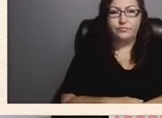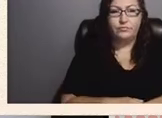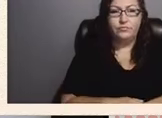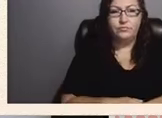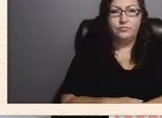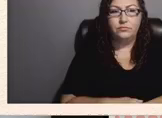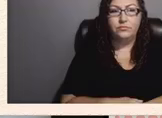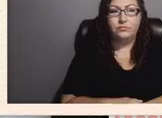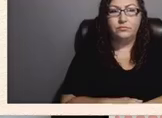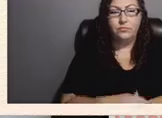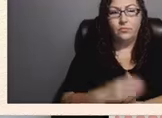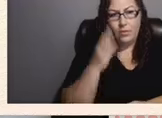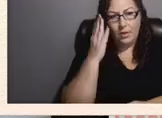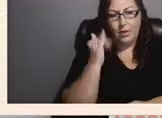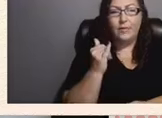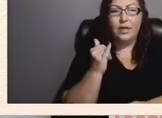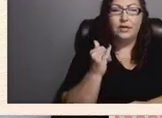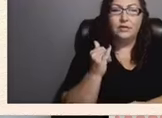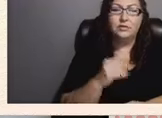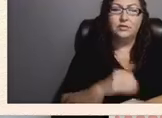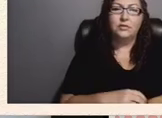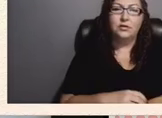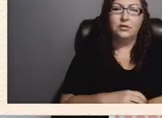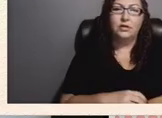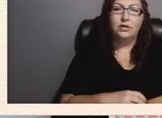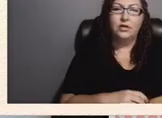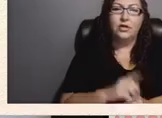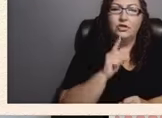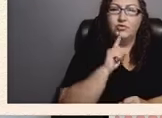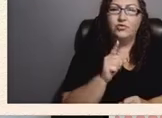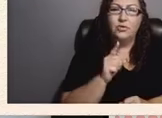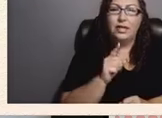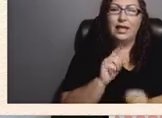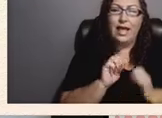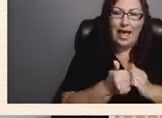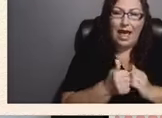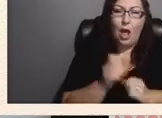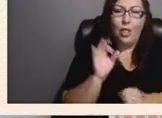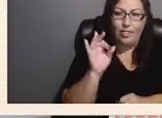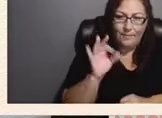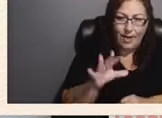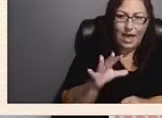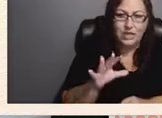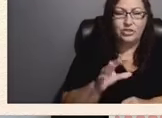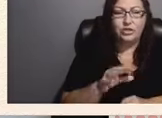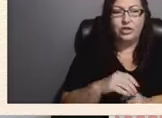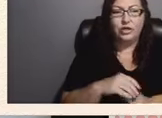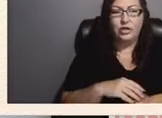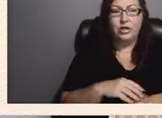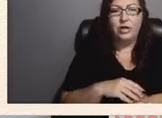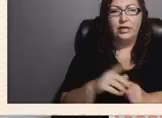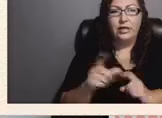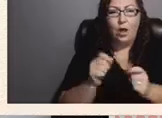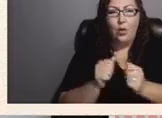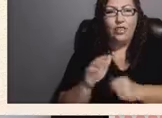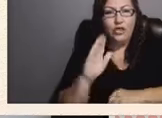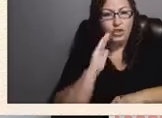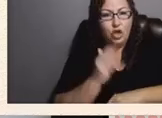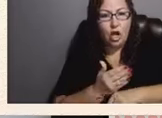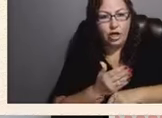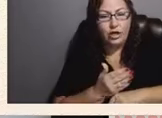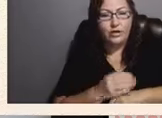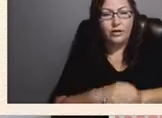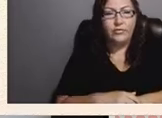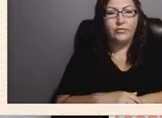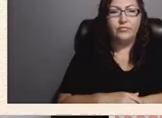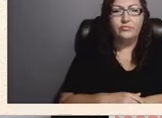Because I saw how the pastor interacted with his daughter. I saw how